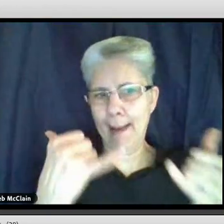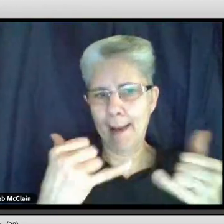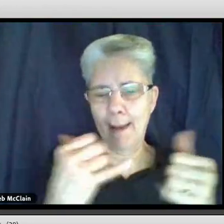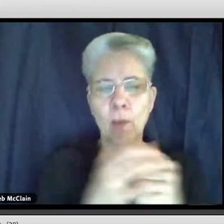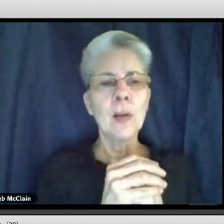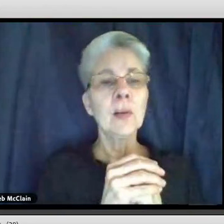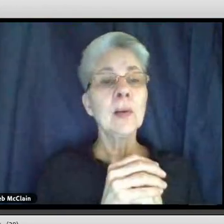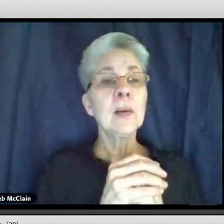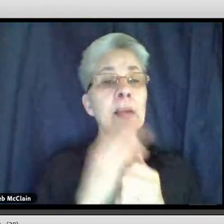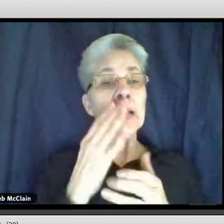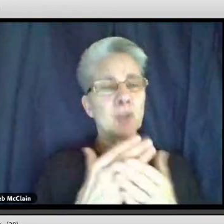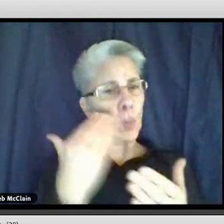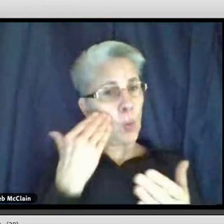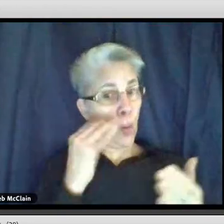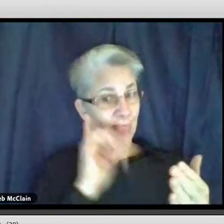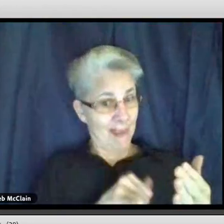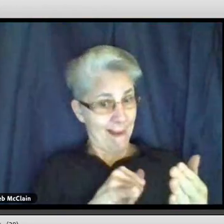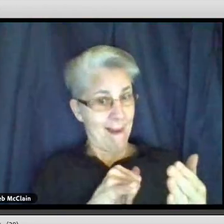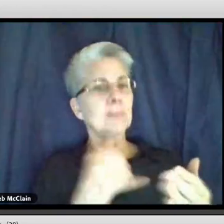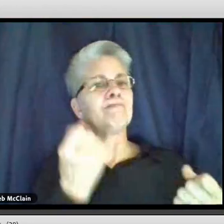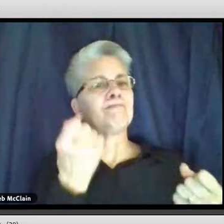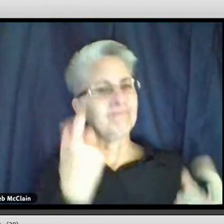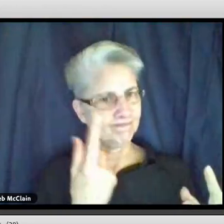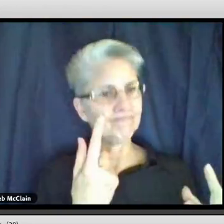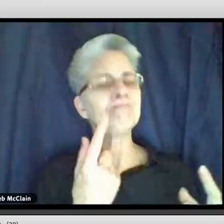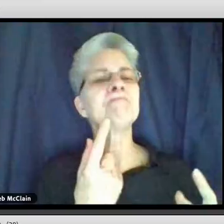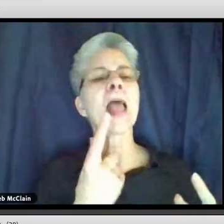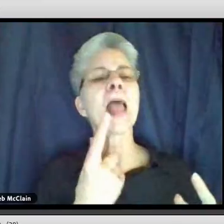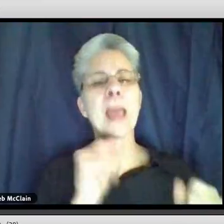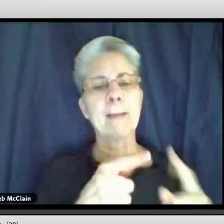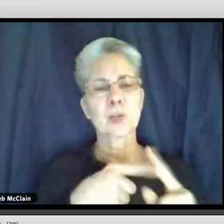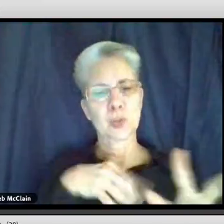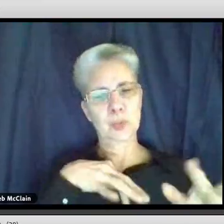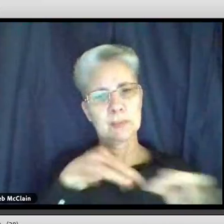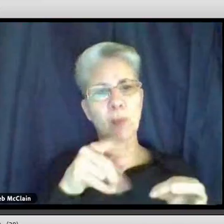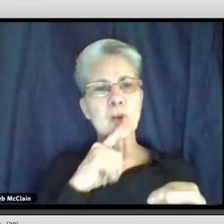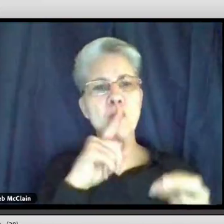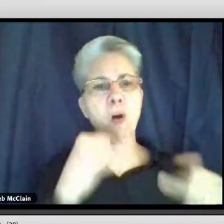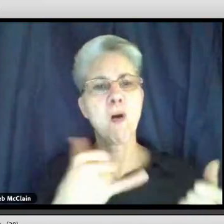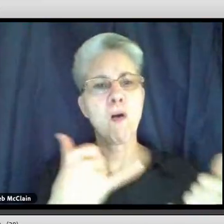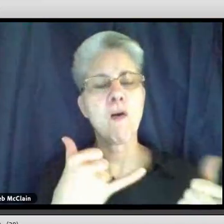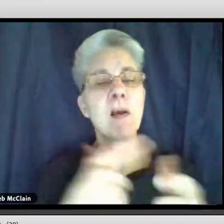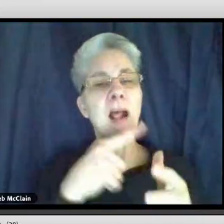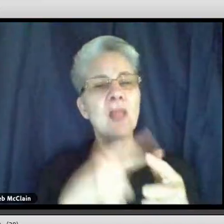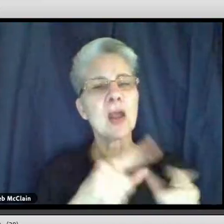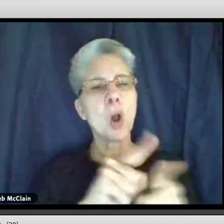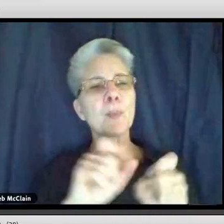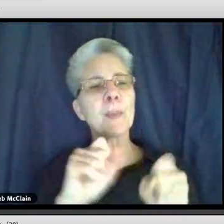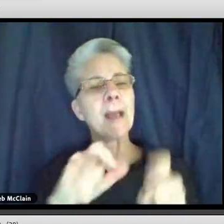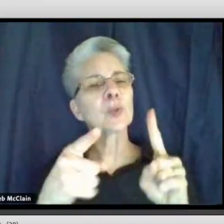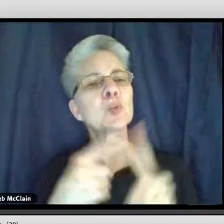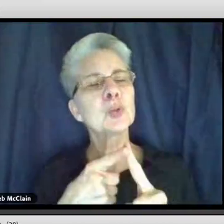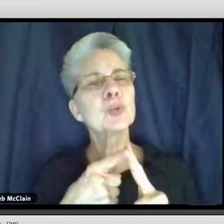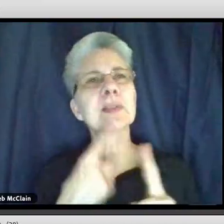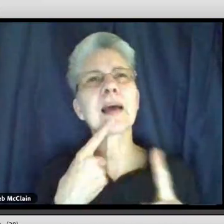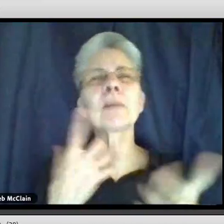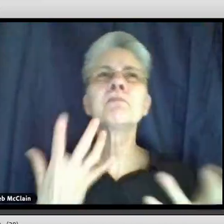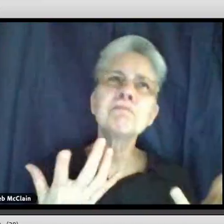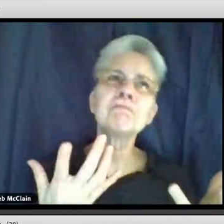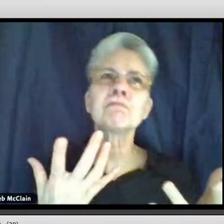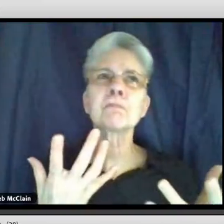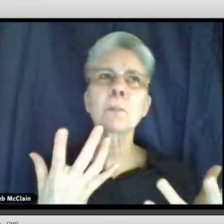So knowing that and being able to articulate where you're at, and then also being able to say what it's